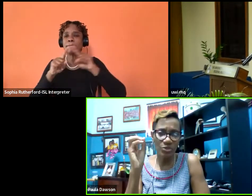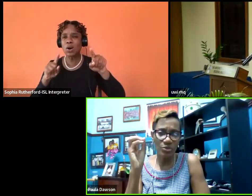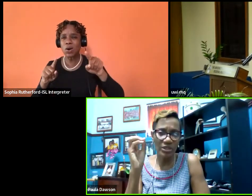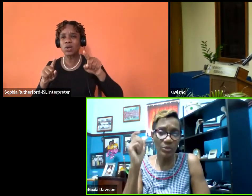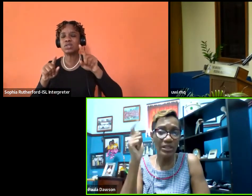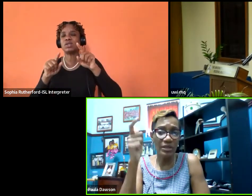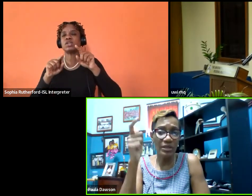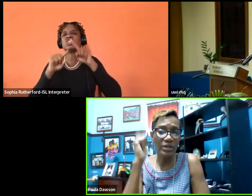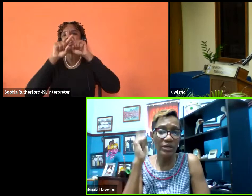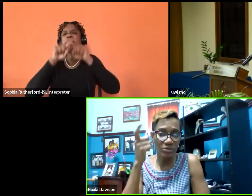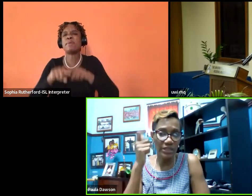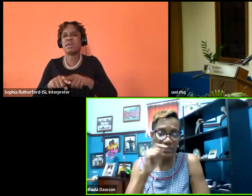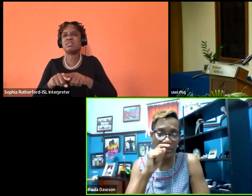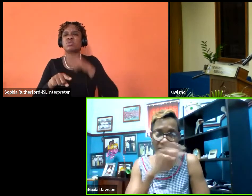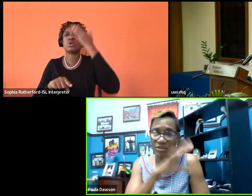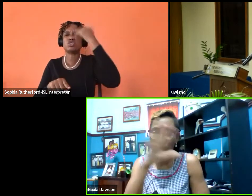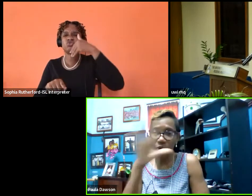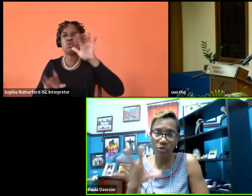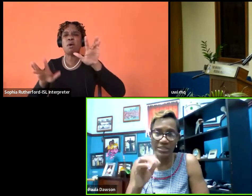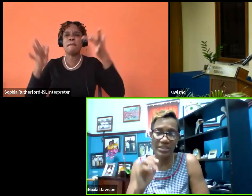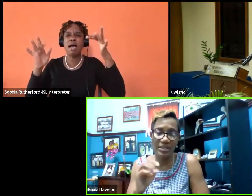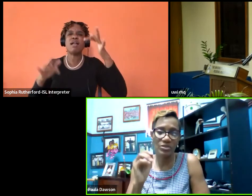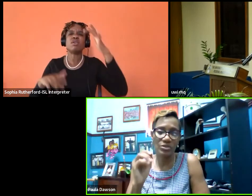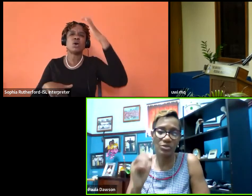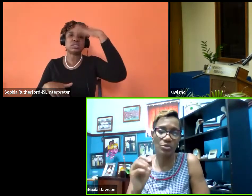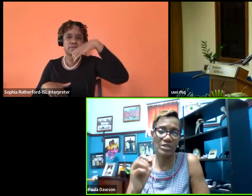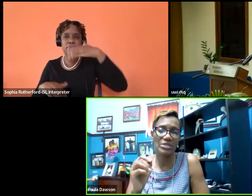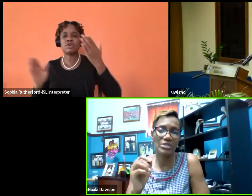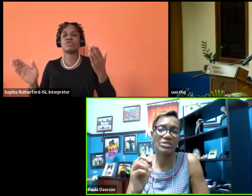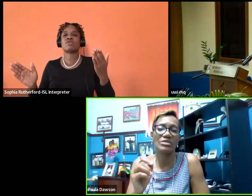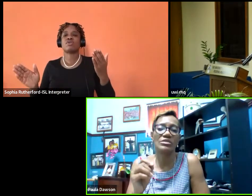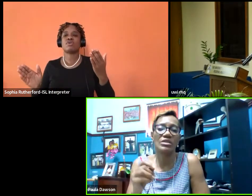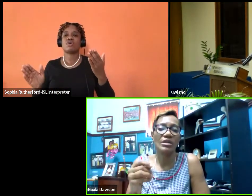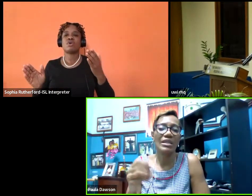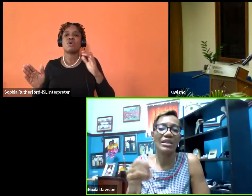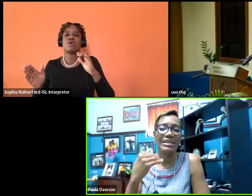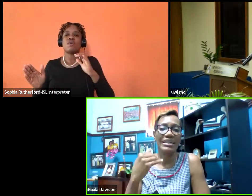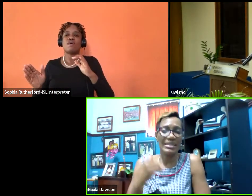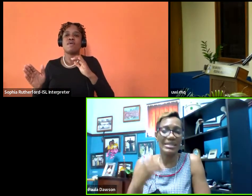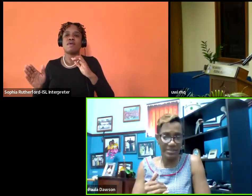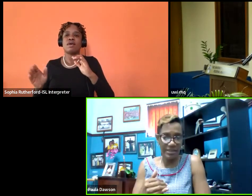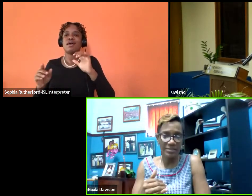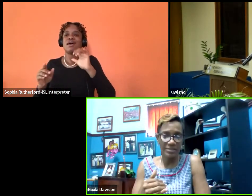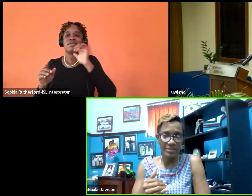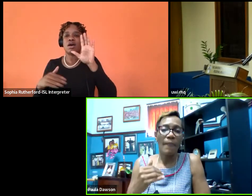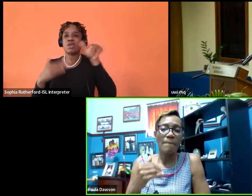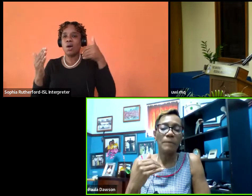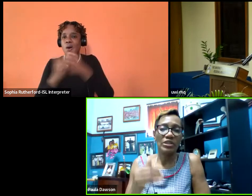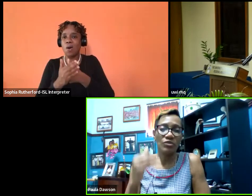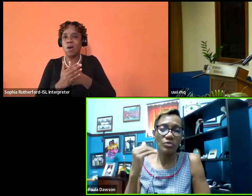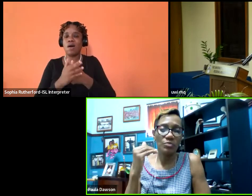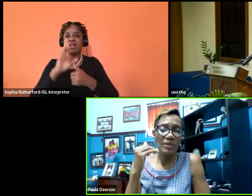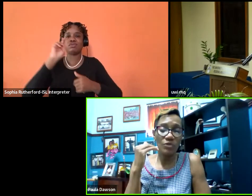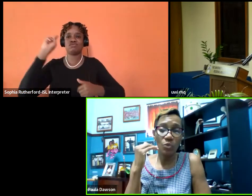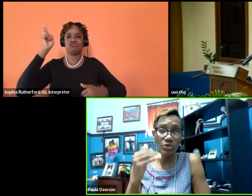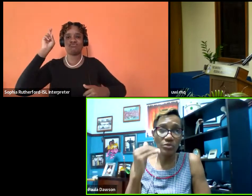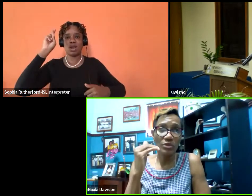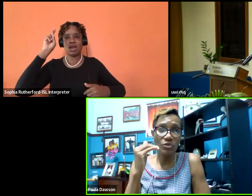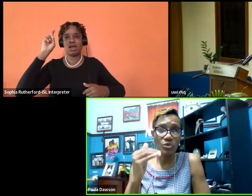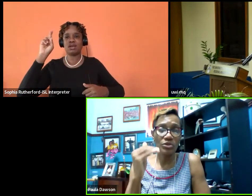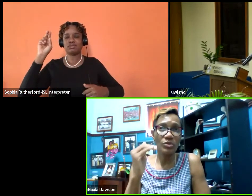size of the stroke as well, and we're on the right side, not all right-sided stroke patients lack insight. But if you